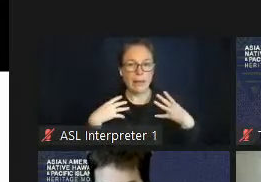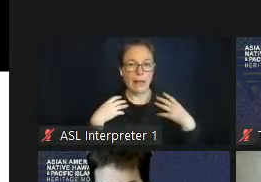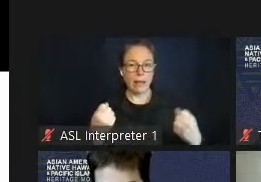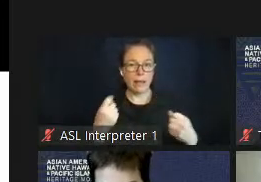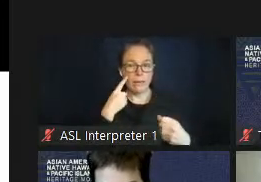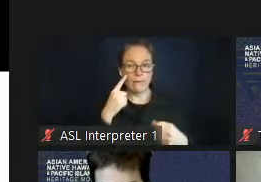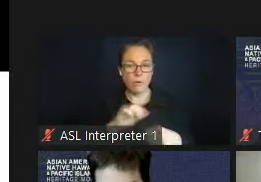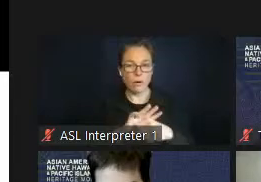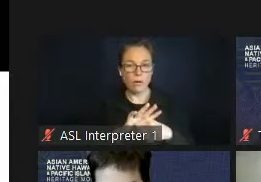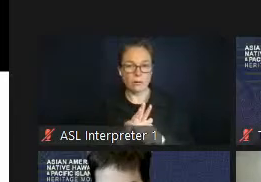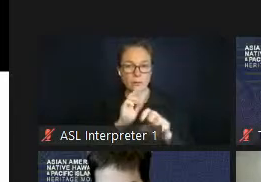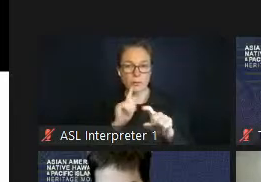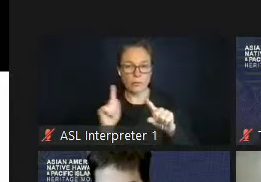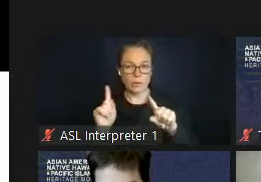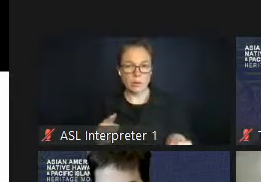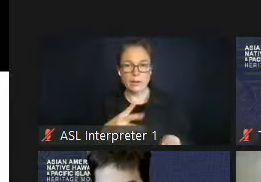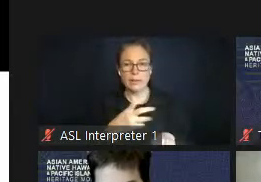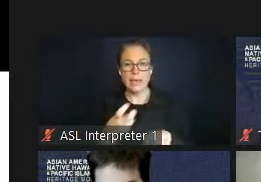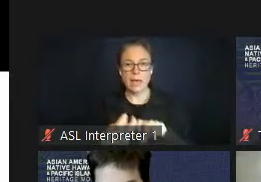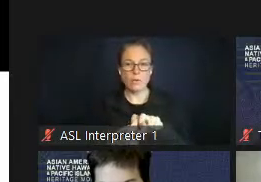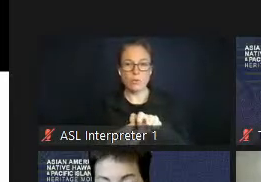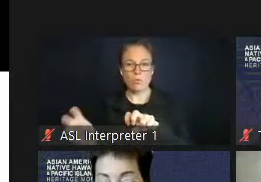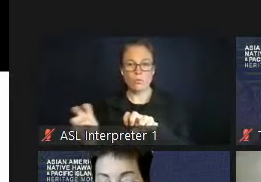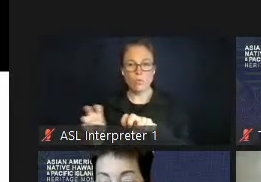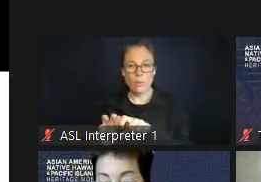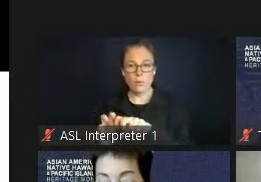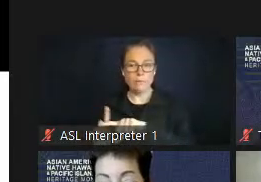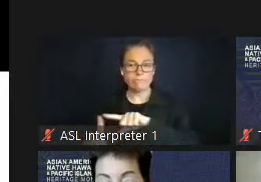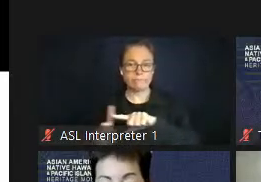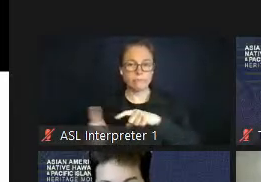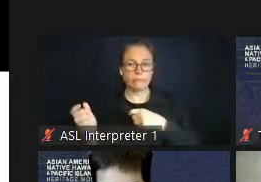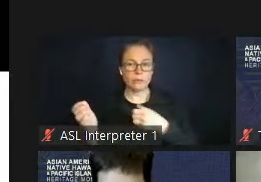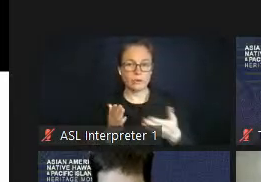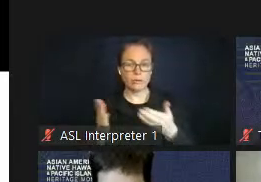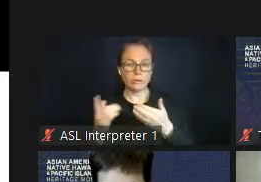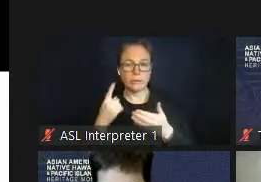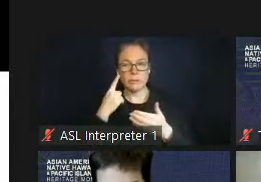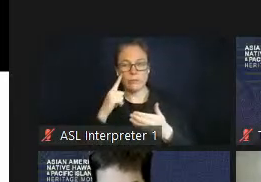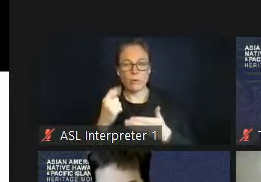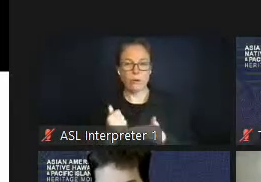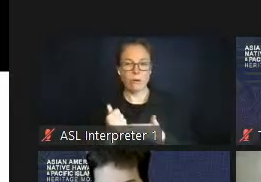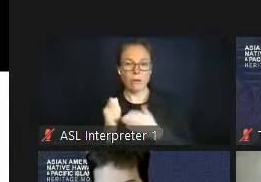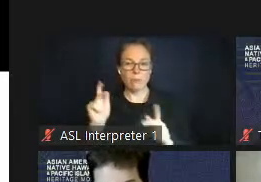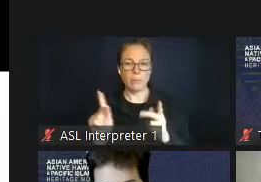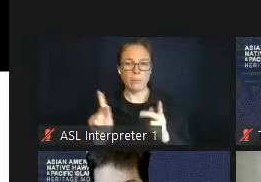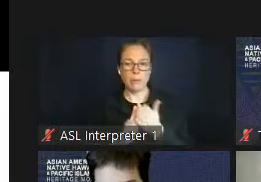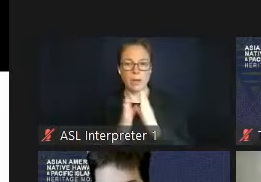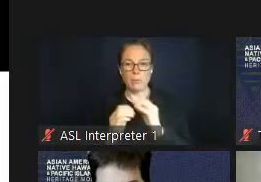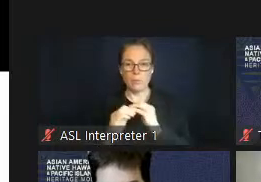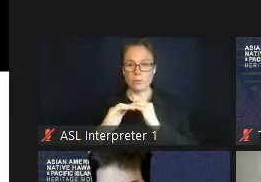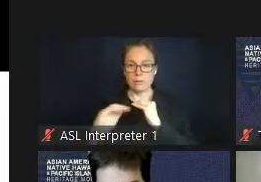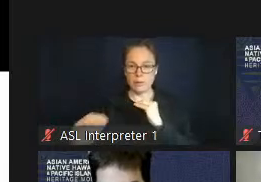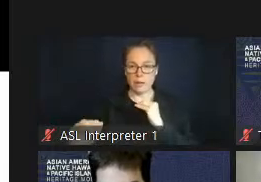and for wraparound services designed to stabilize community members. Also included are investments to support